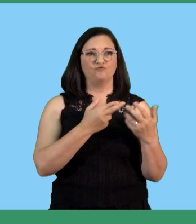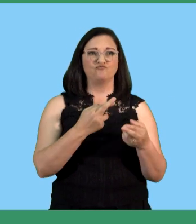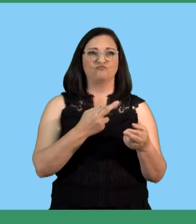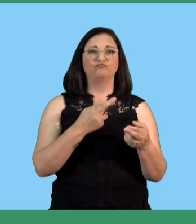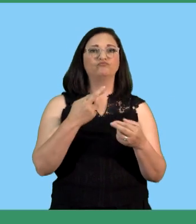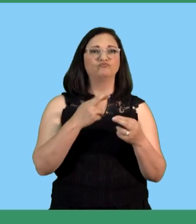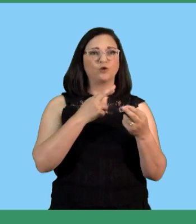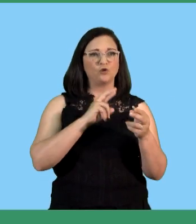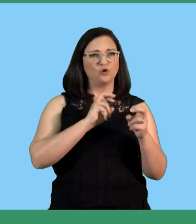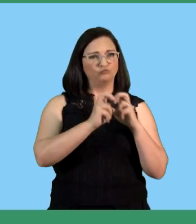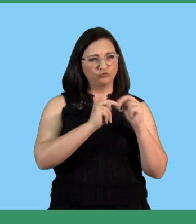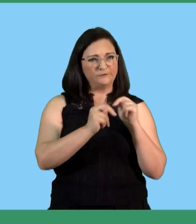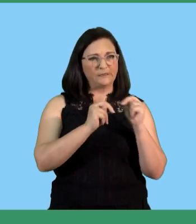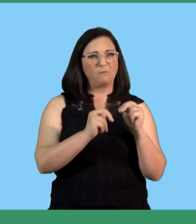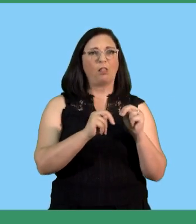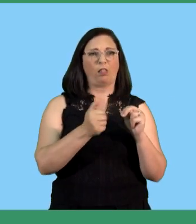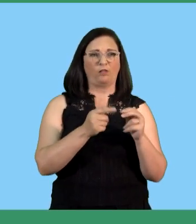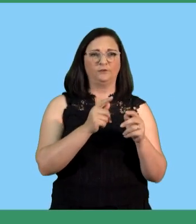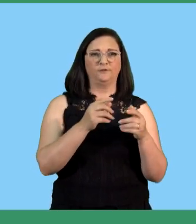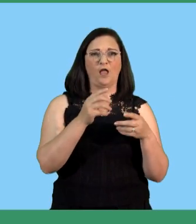and conditions, equality in the consumer